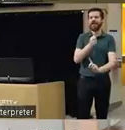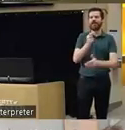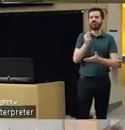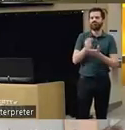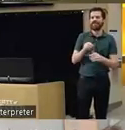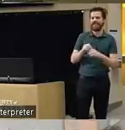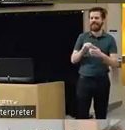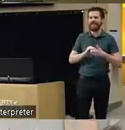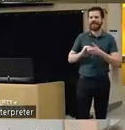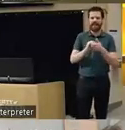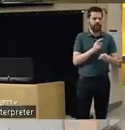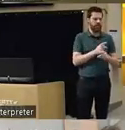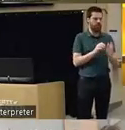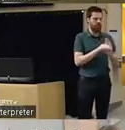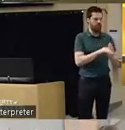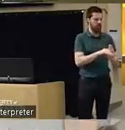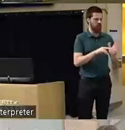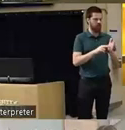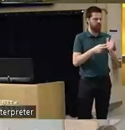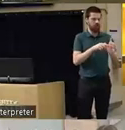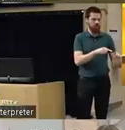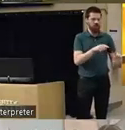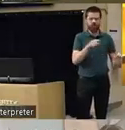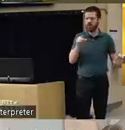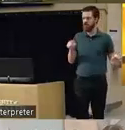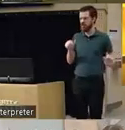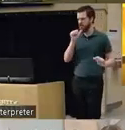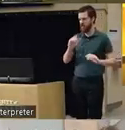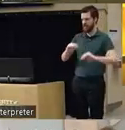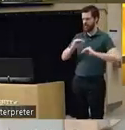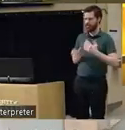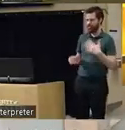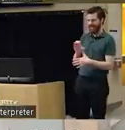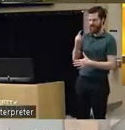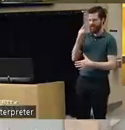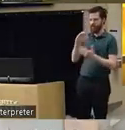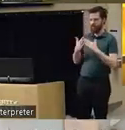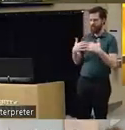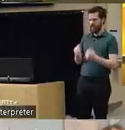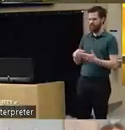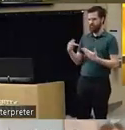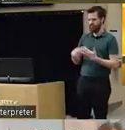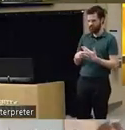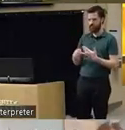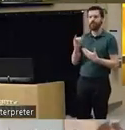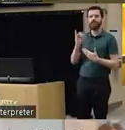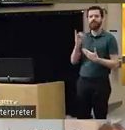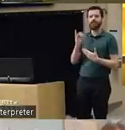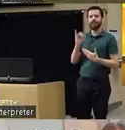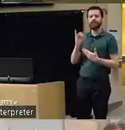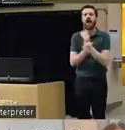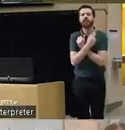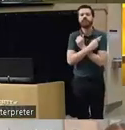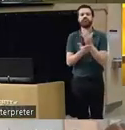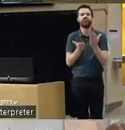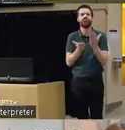collaborative care model, certainly wouldn't, you know, necessarily meet criteria for a community health program. If we don't have outpatient services, including,